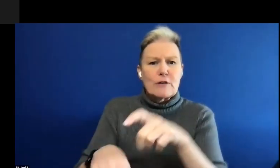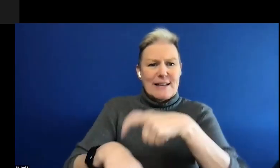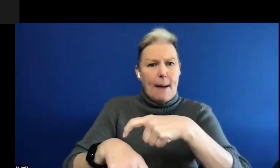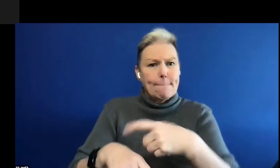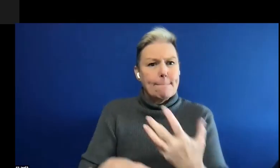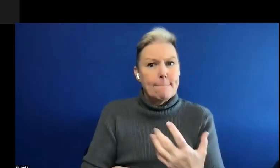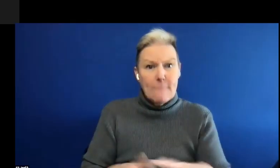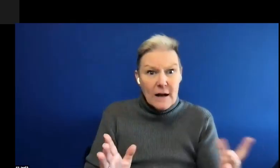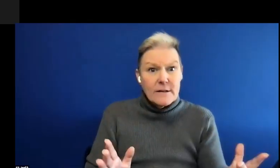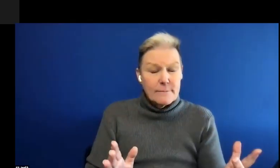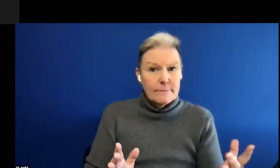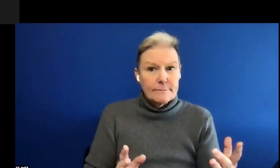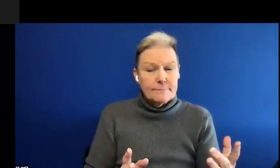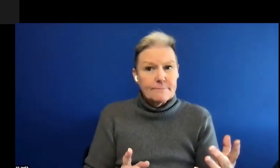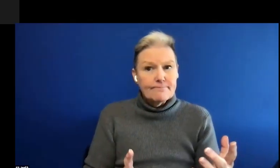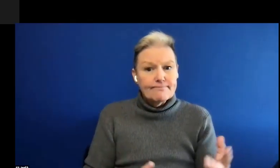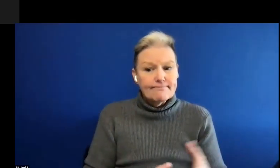frame. But